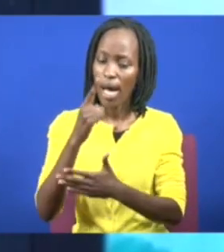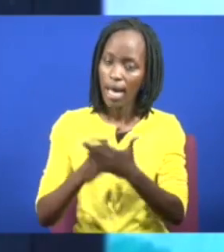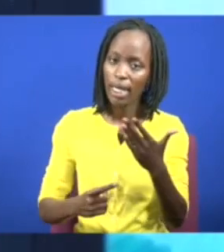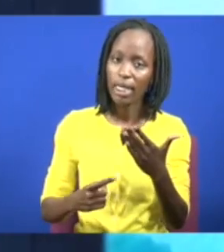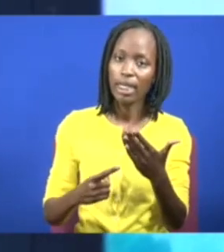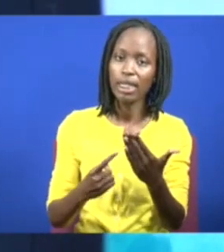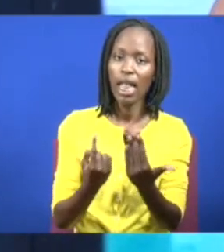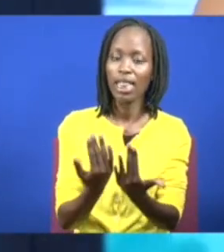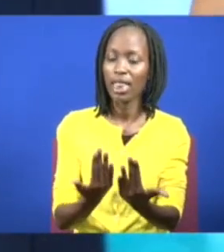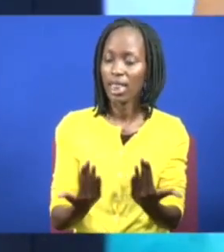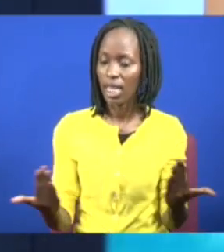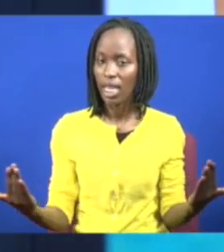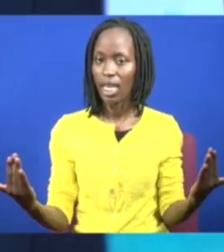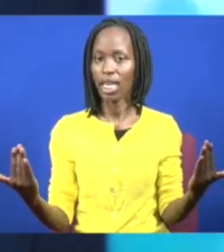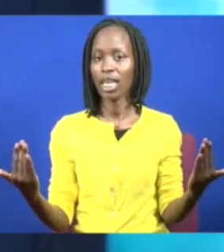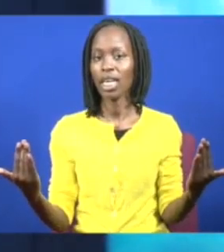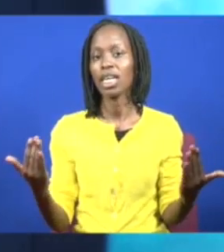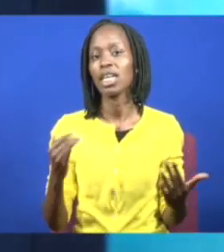Wani, ni Jumbo,